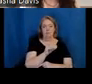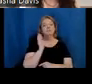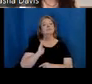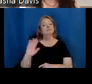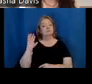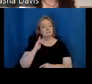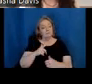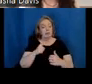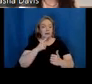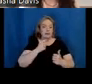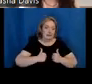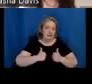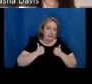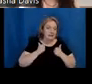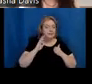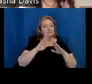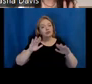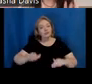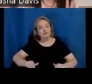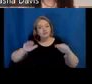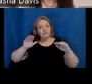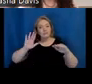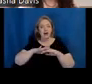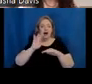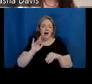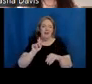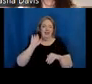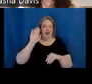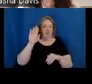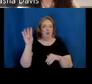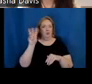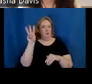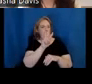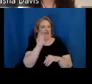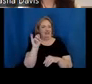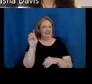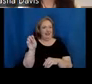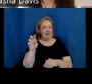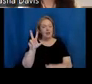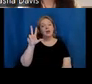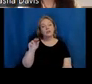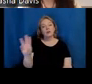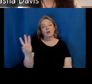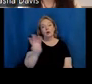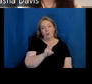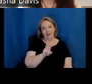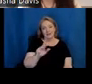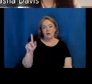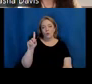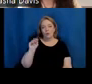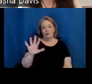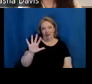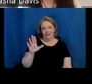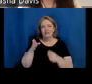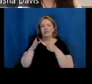children on the Upper West Side, kind of Harlem border. It was at 30 West 105th Street, but